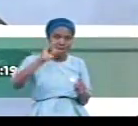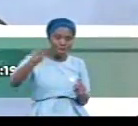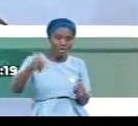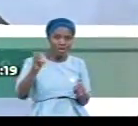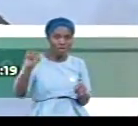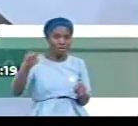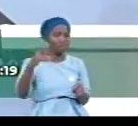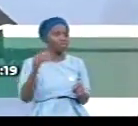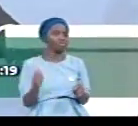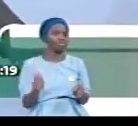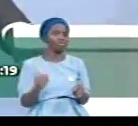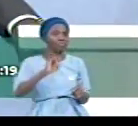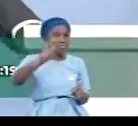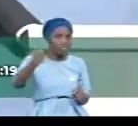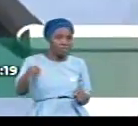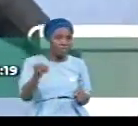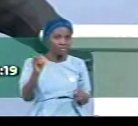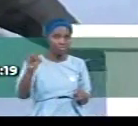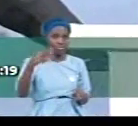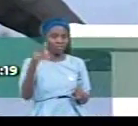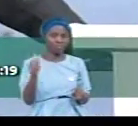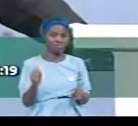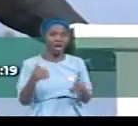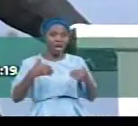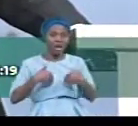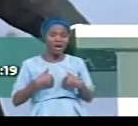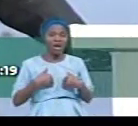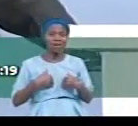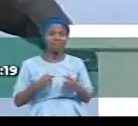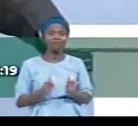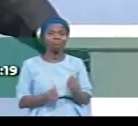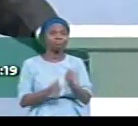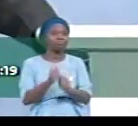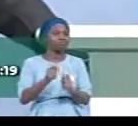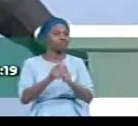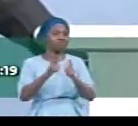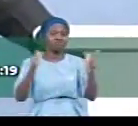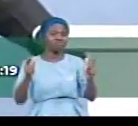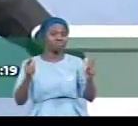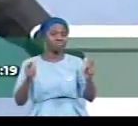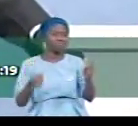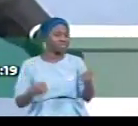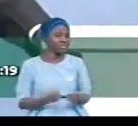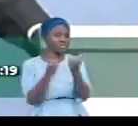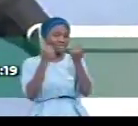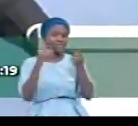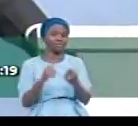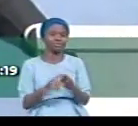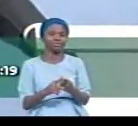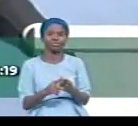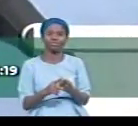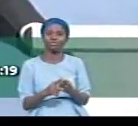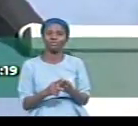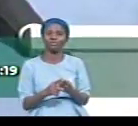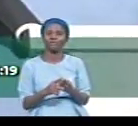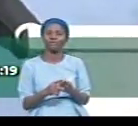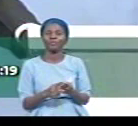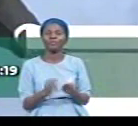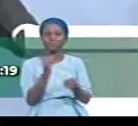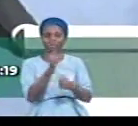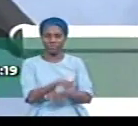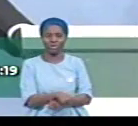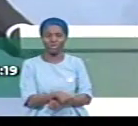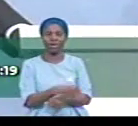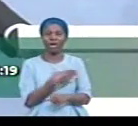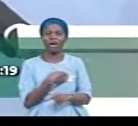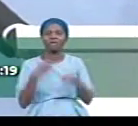challenge to confront. He had the challenge of circumcising all those